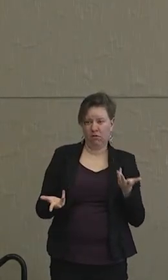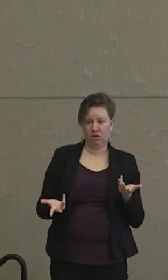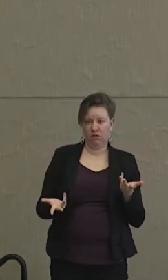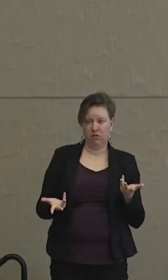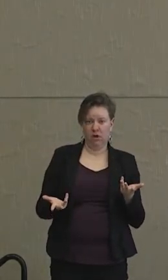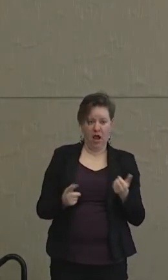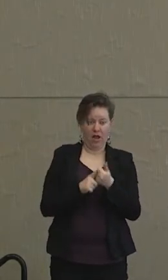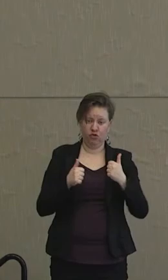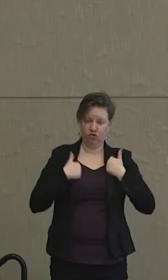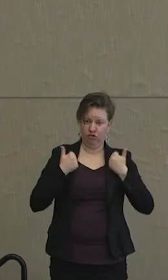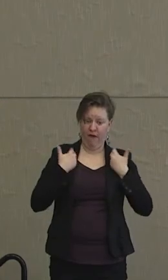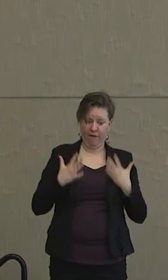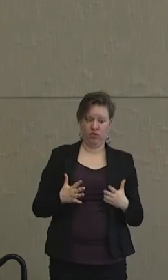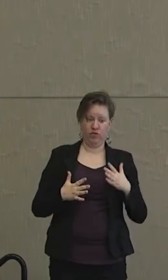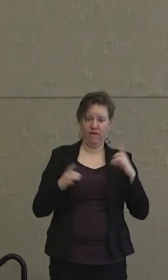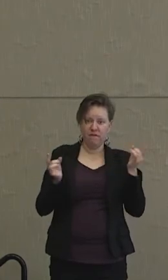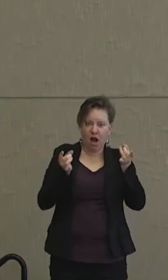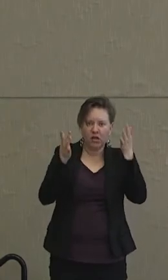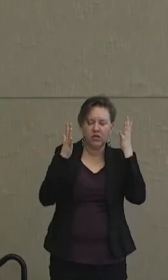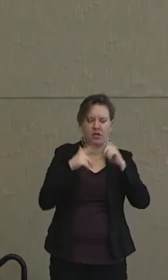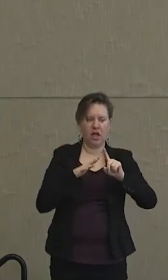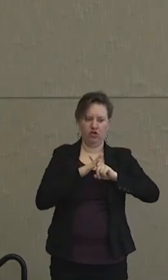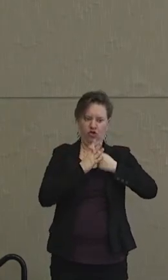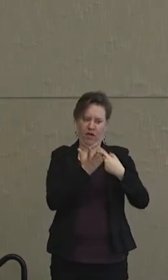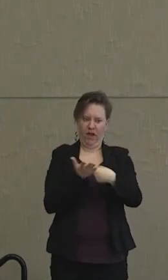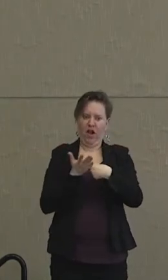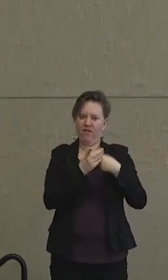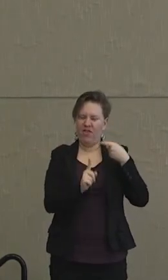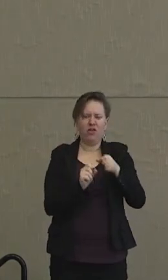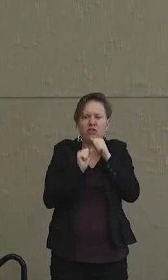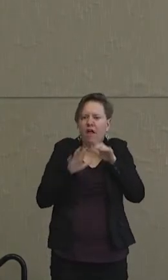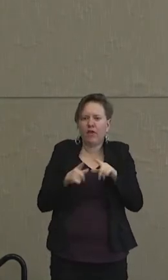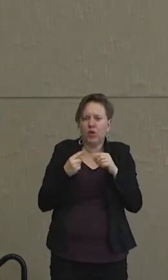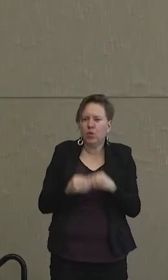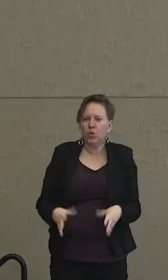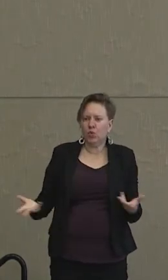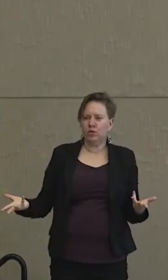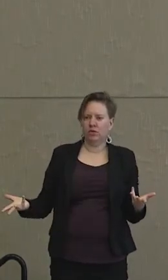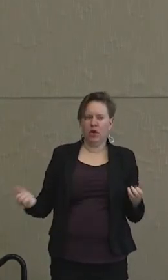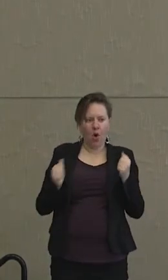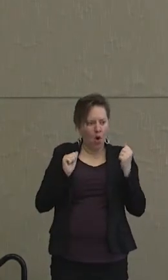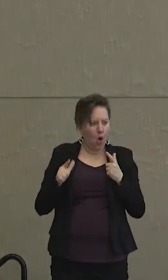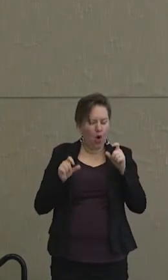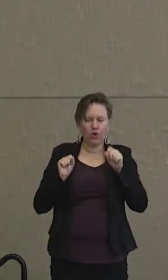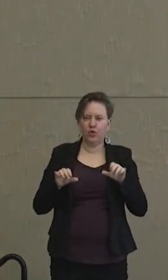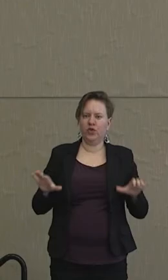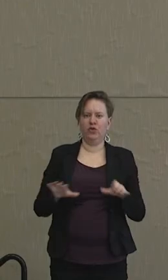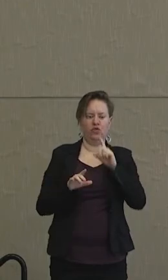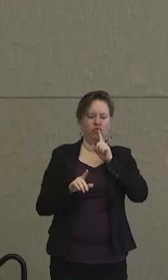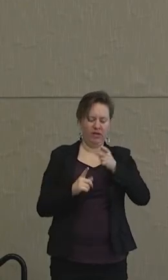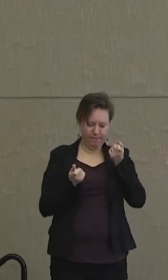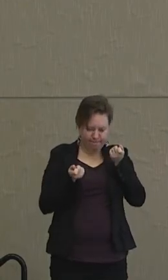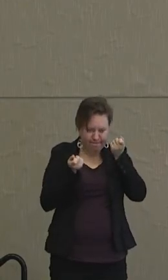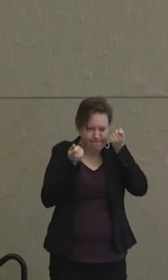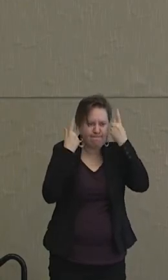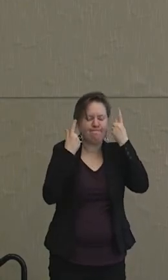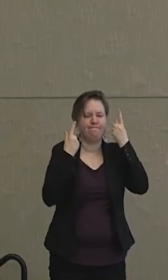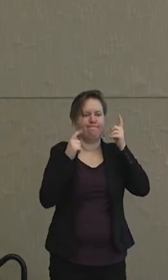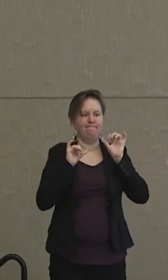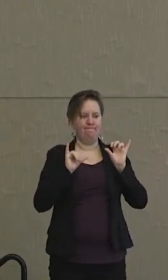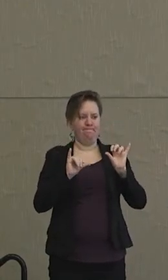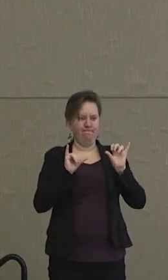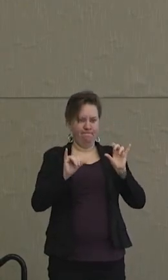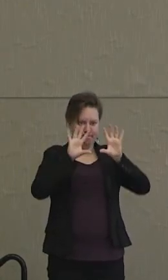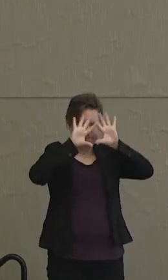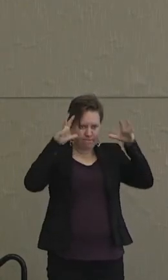as who are survivors of violence and beginning the conversation there. There's nothing to lose. All you can do is really understand better what it